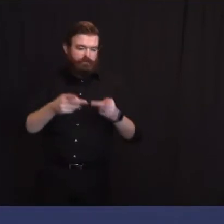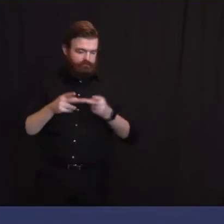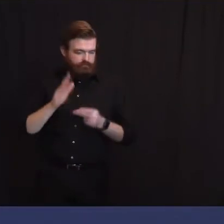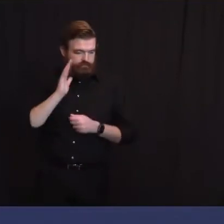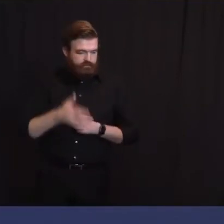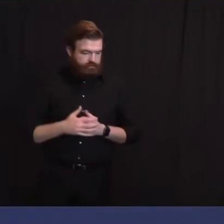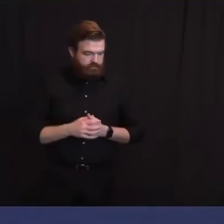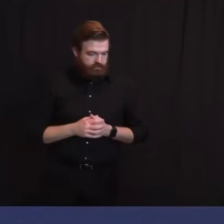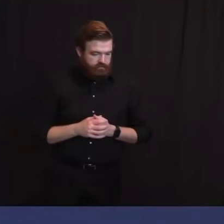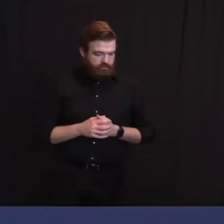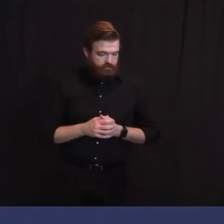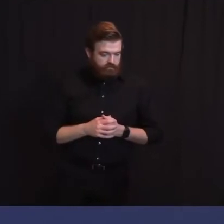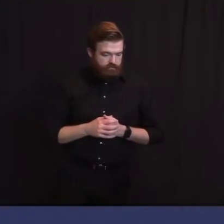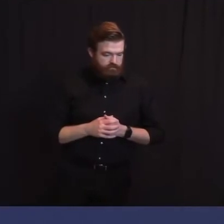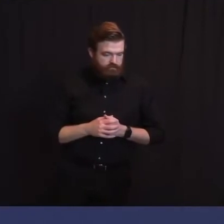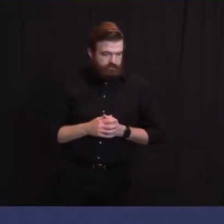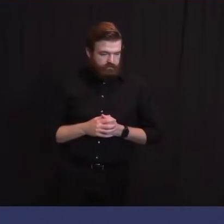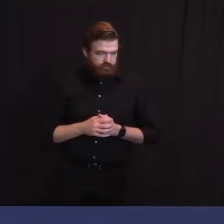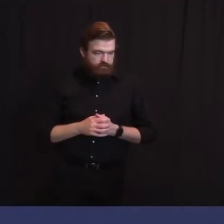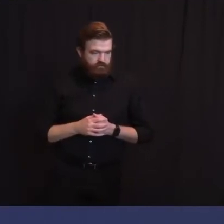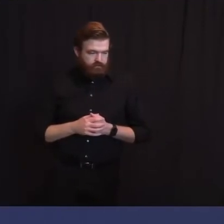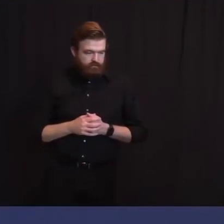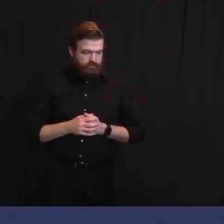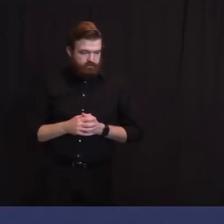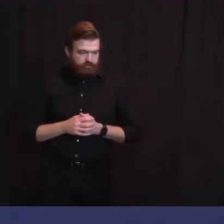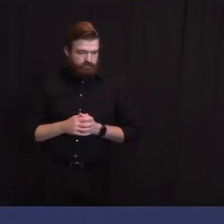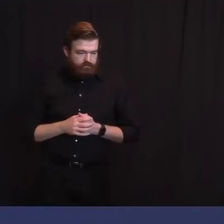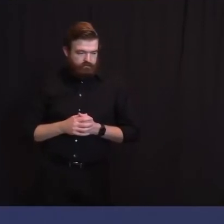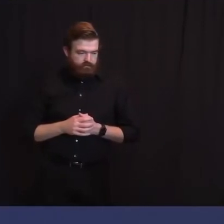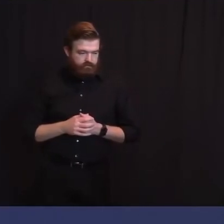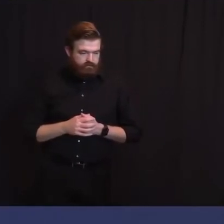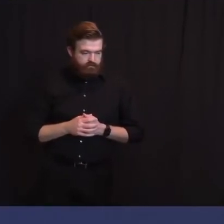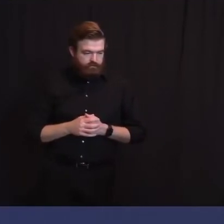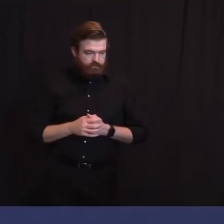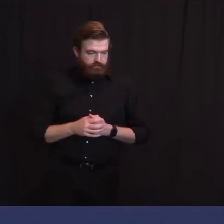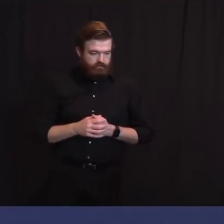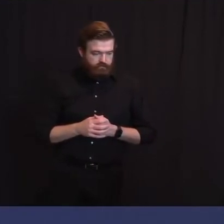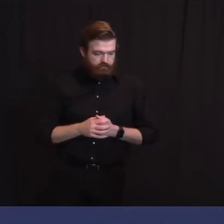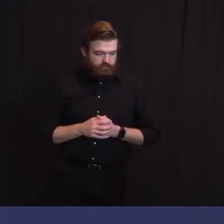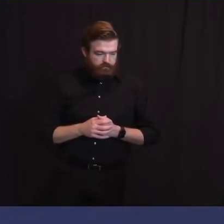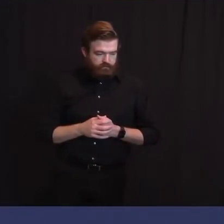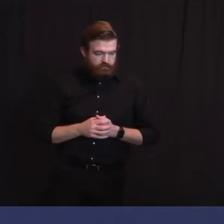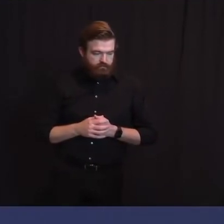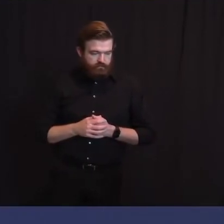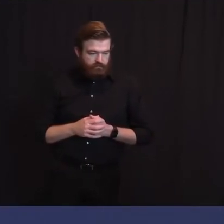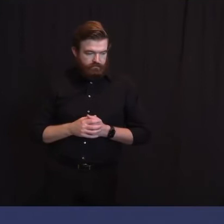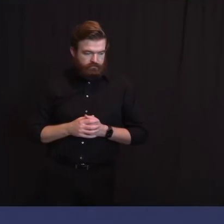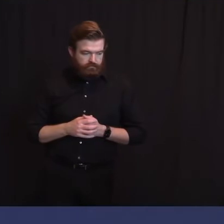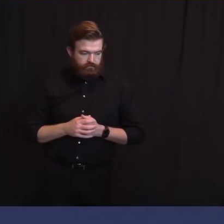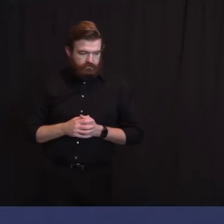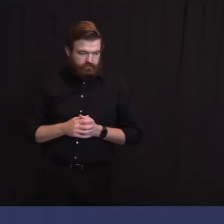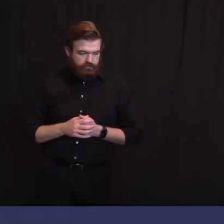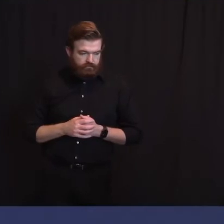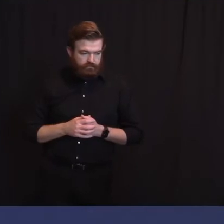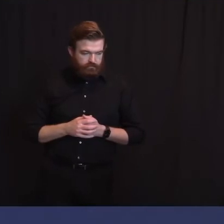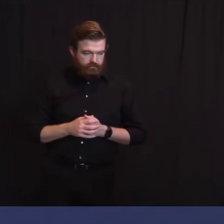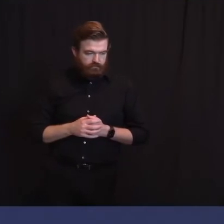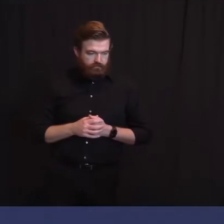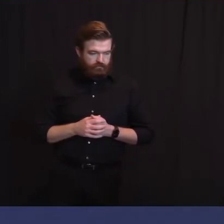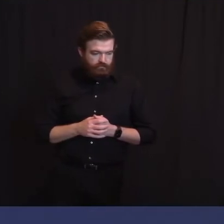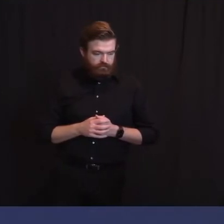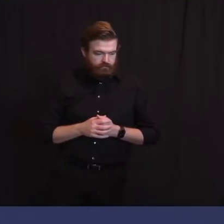the Department of Homeland Security, and each of Pat, Jared, and I reached out to him, and to his credit, he ran through the tape. Having said